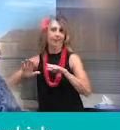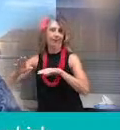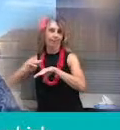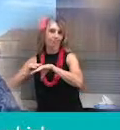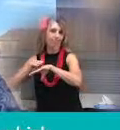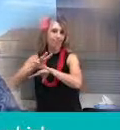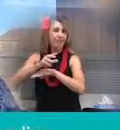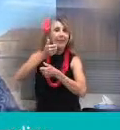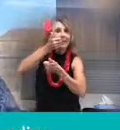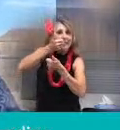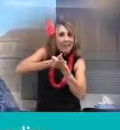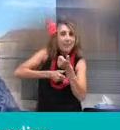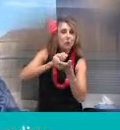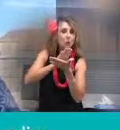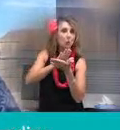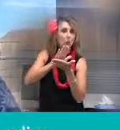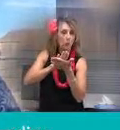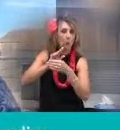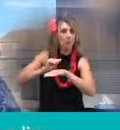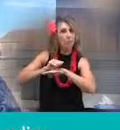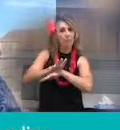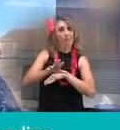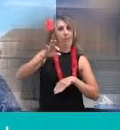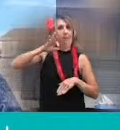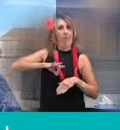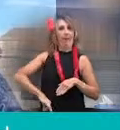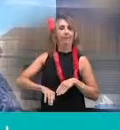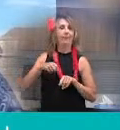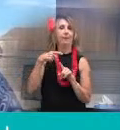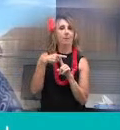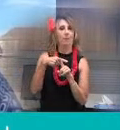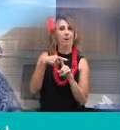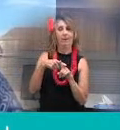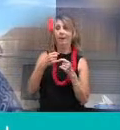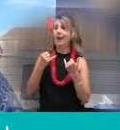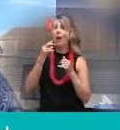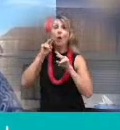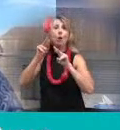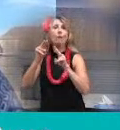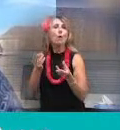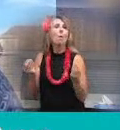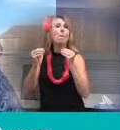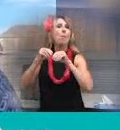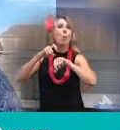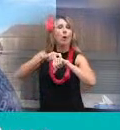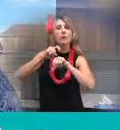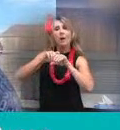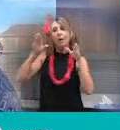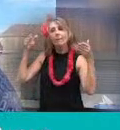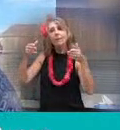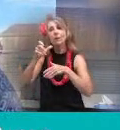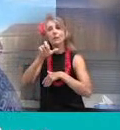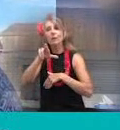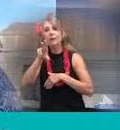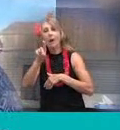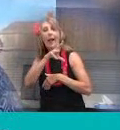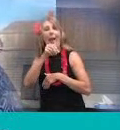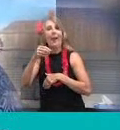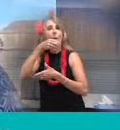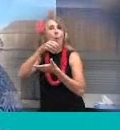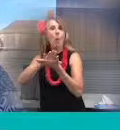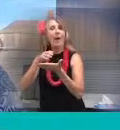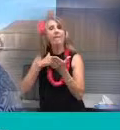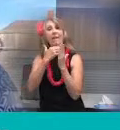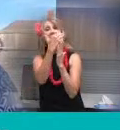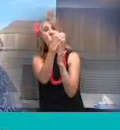culture of each building in which he served. He looks forward to spending more time working in his yard. He also says his wife has about 10 years worth of